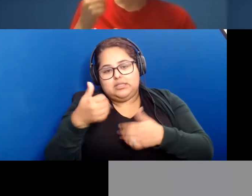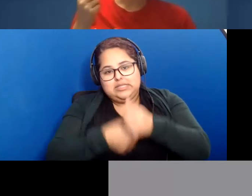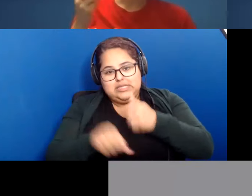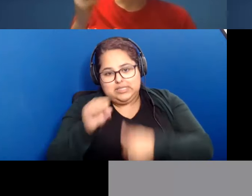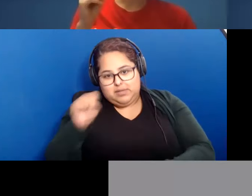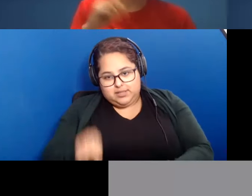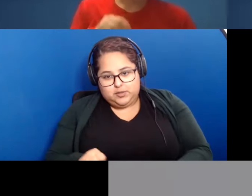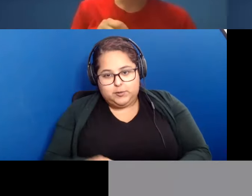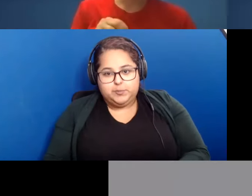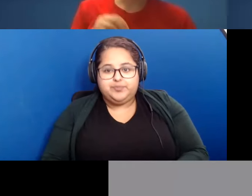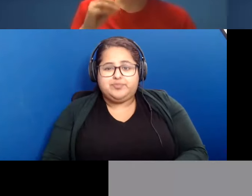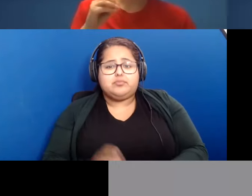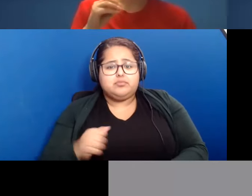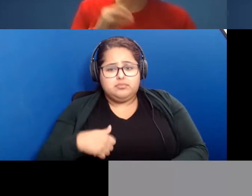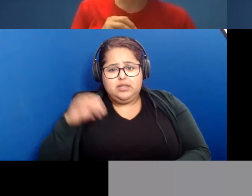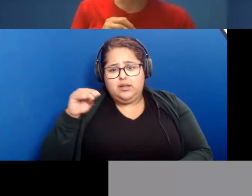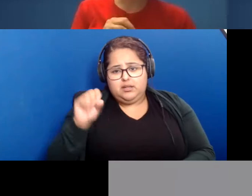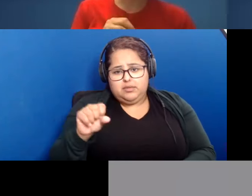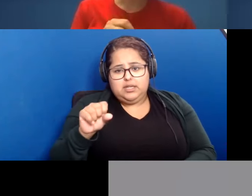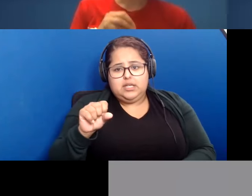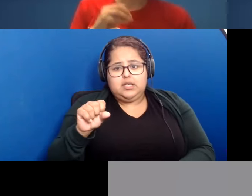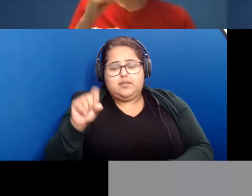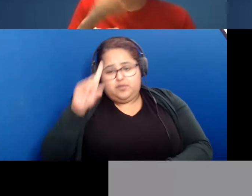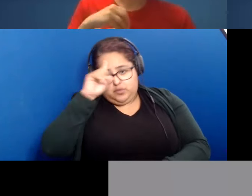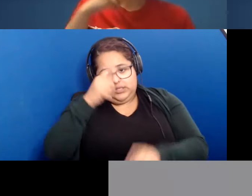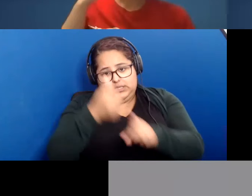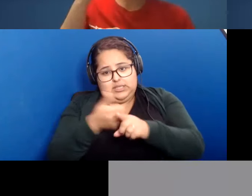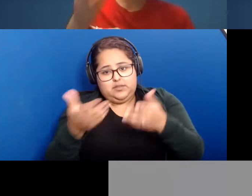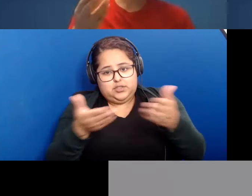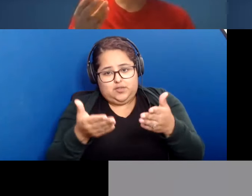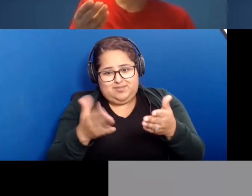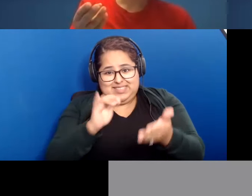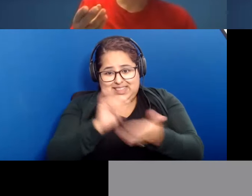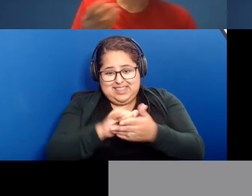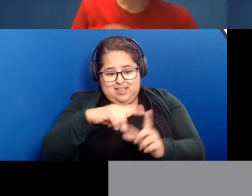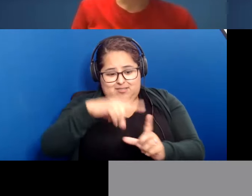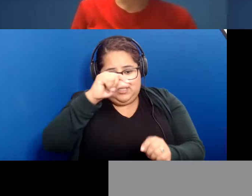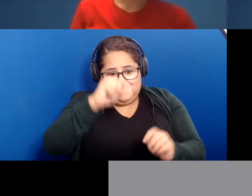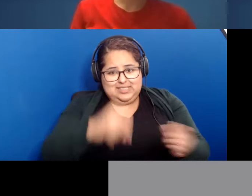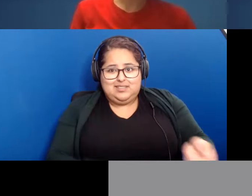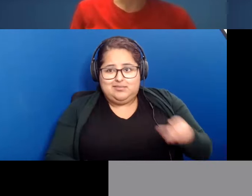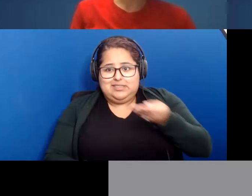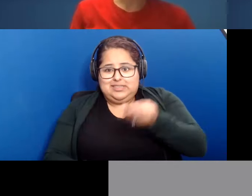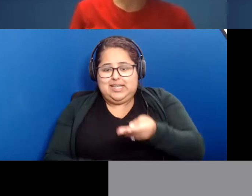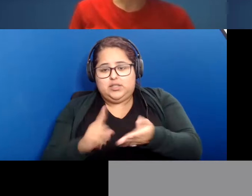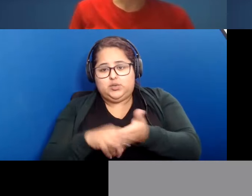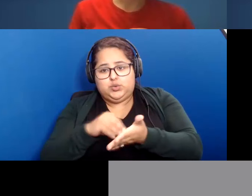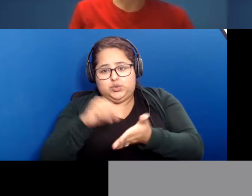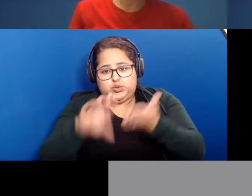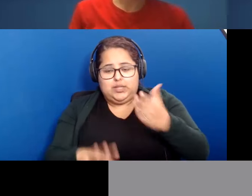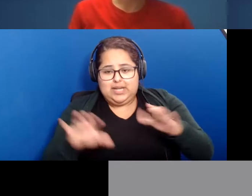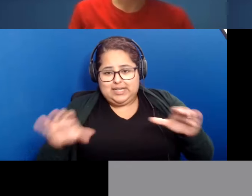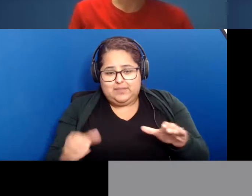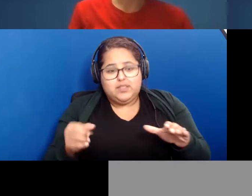can pay for it in your self-service, take the receipt to student activities, or you can pay for it at